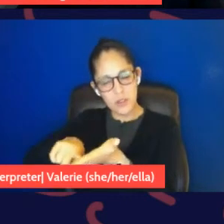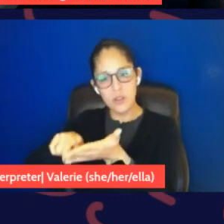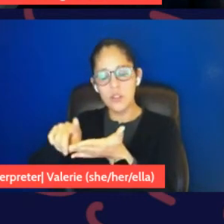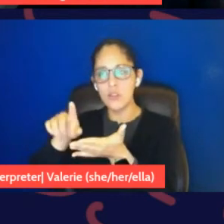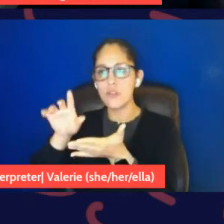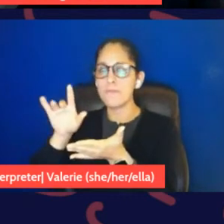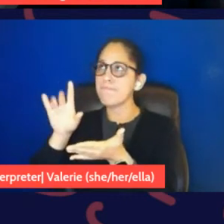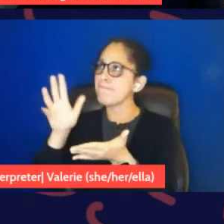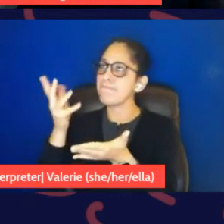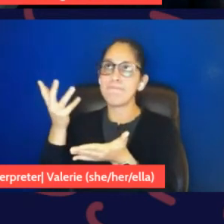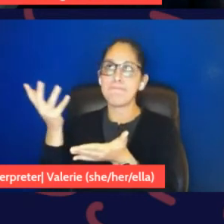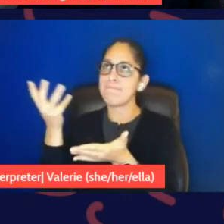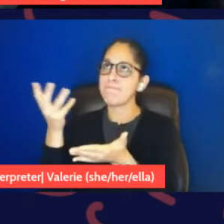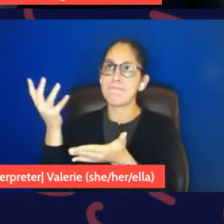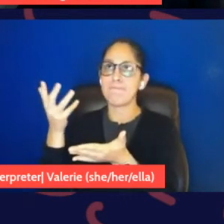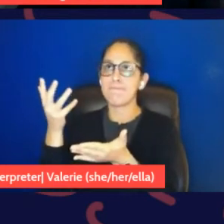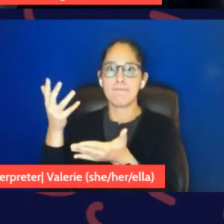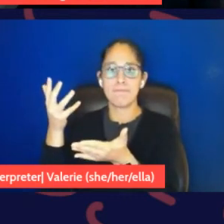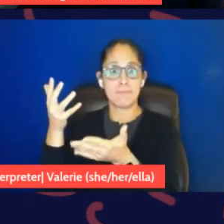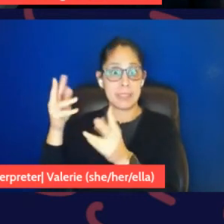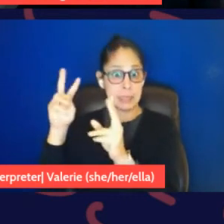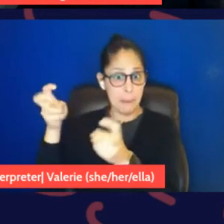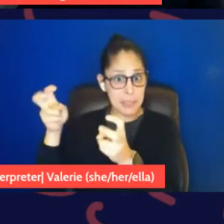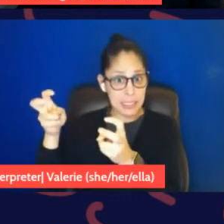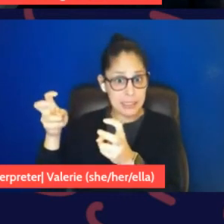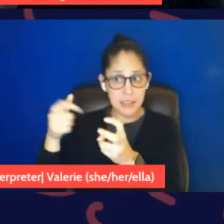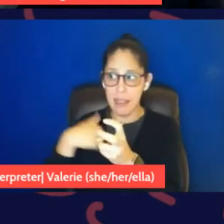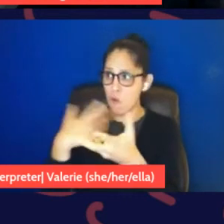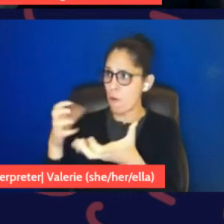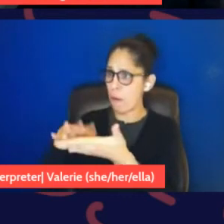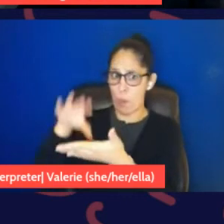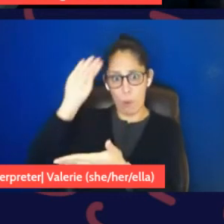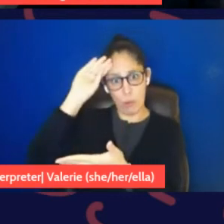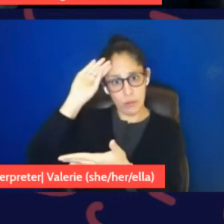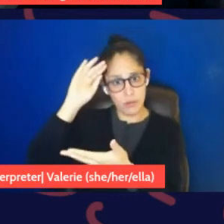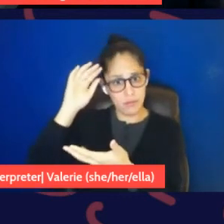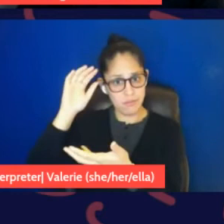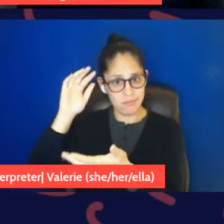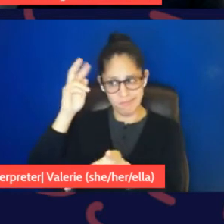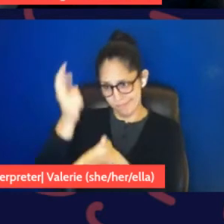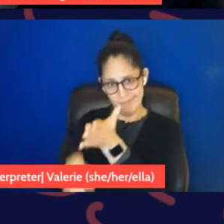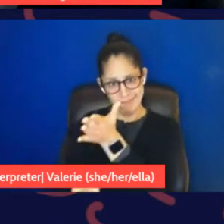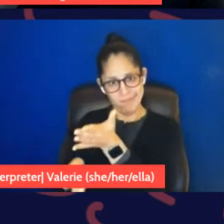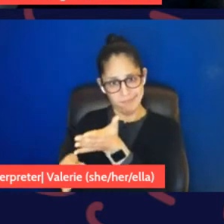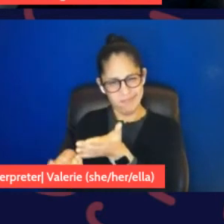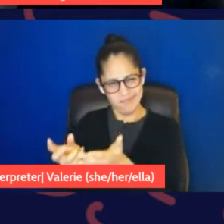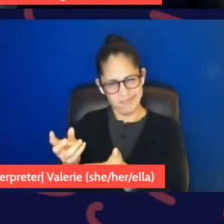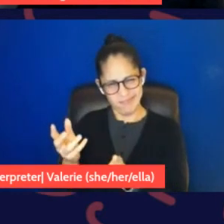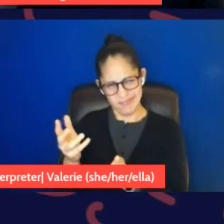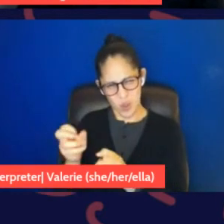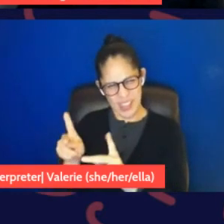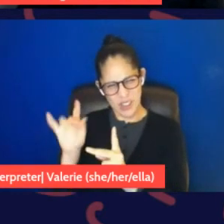of subjects that you really want to deepen. So